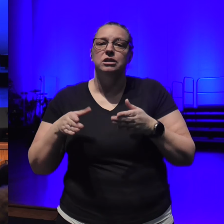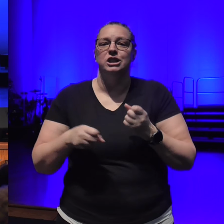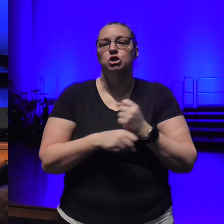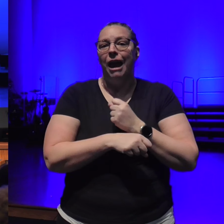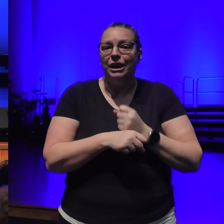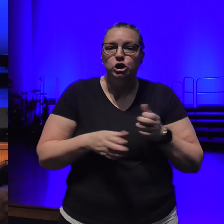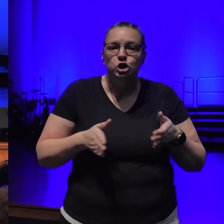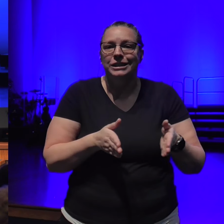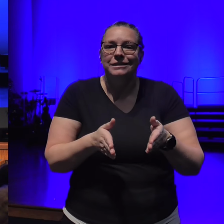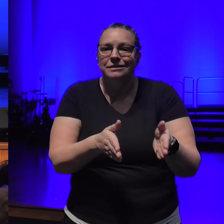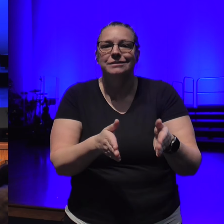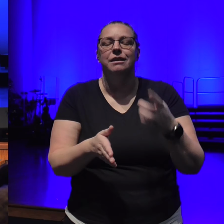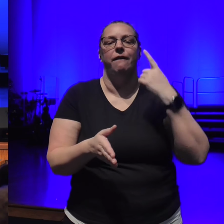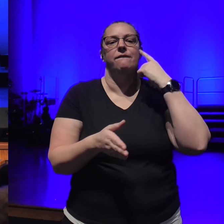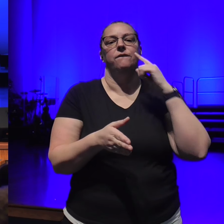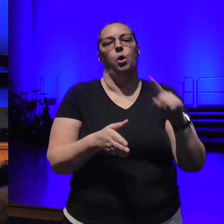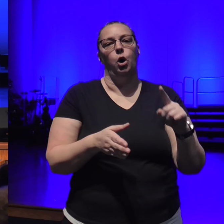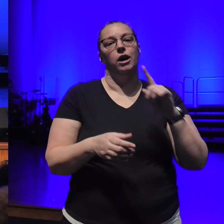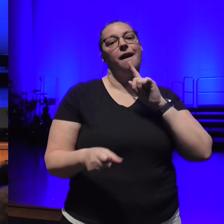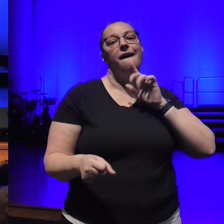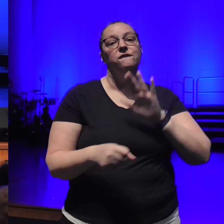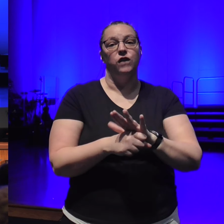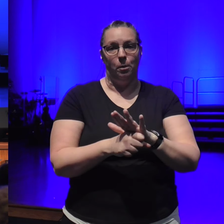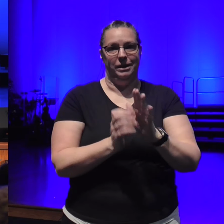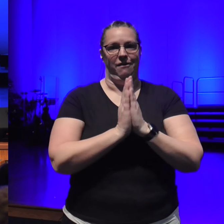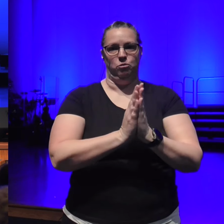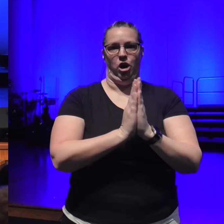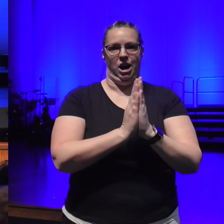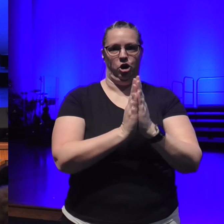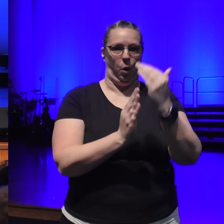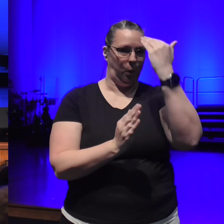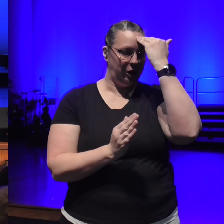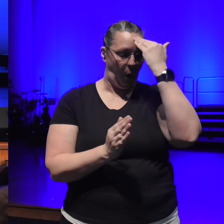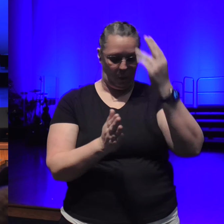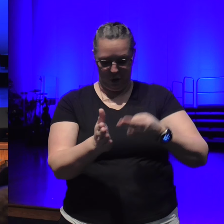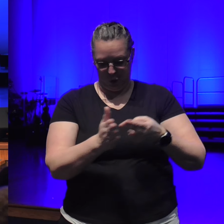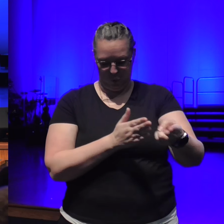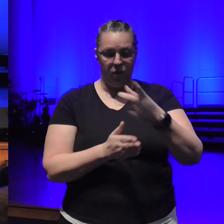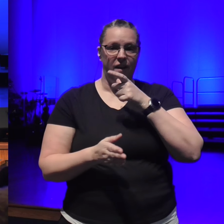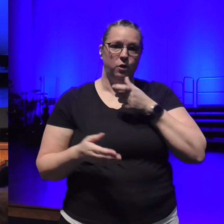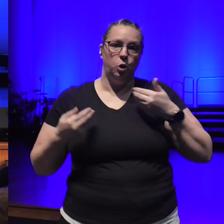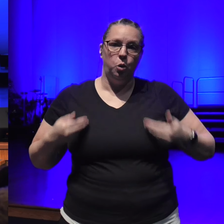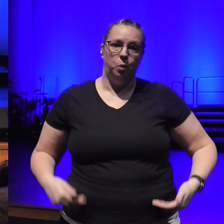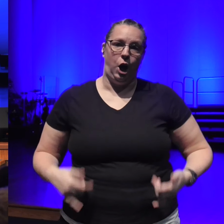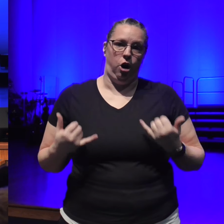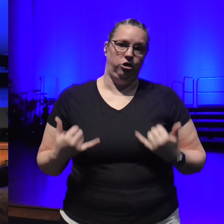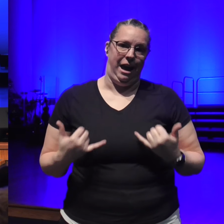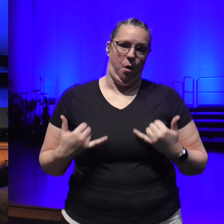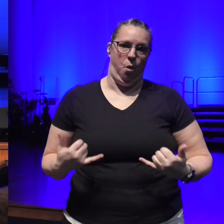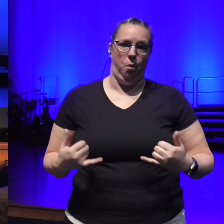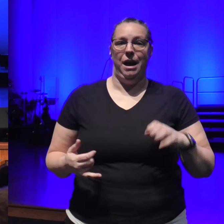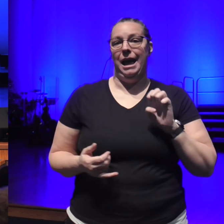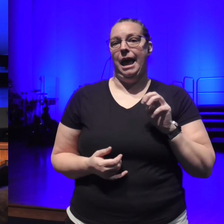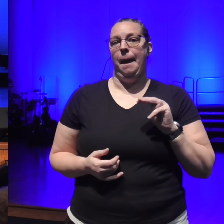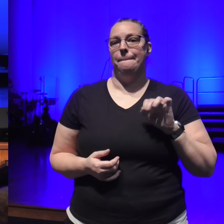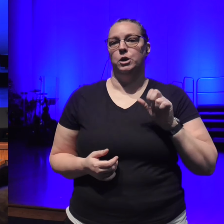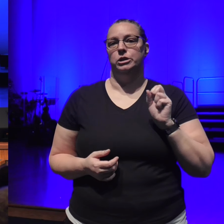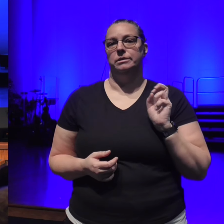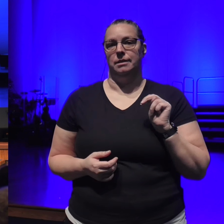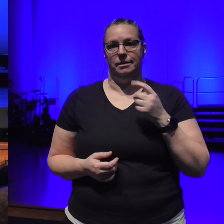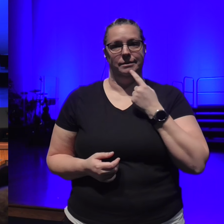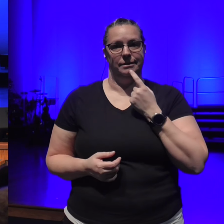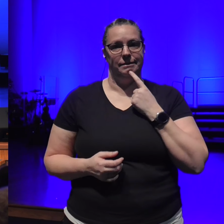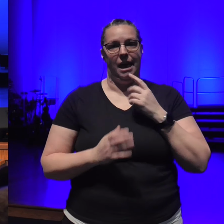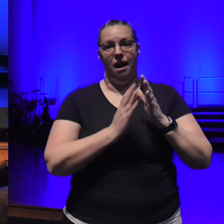This system of affirmative prayer that helps us practice and know the truth of who we are in this moment. Emerson said of affirmative